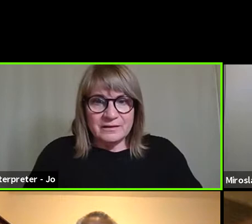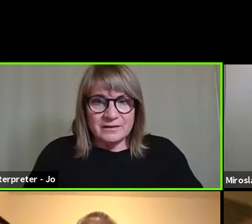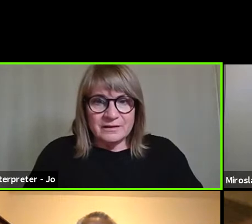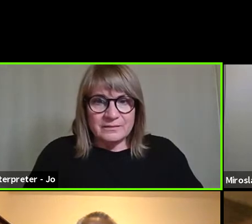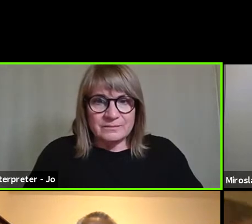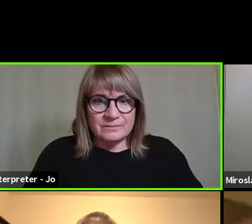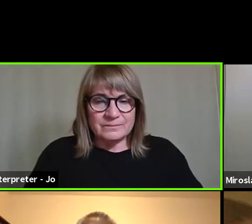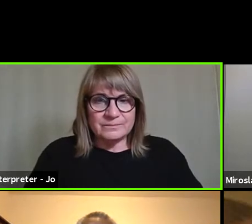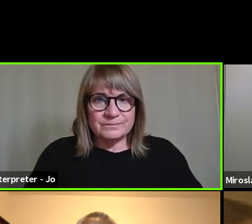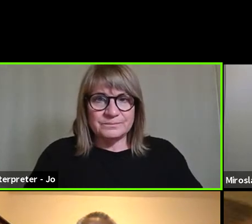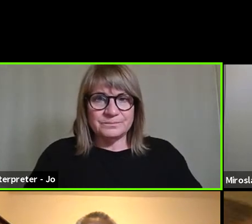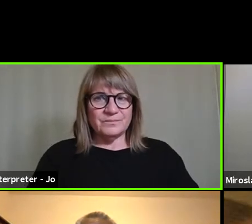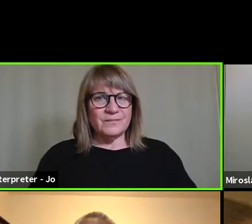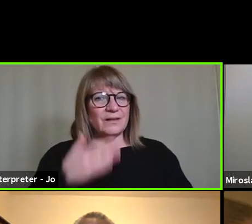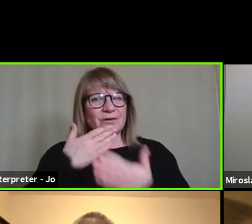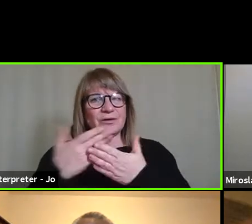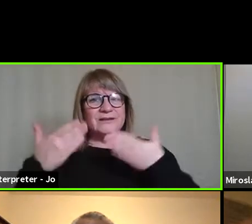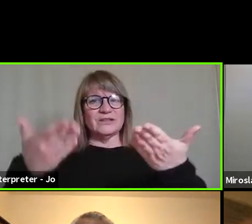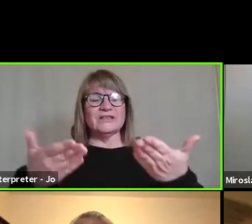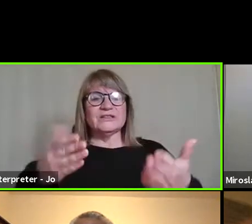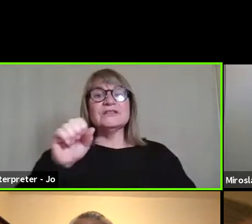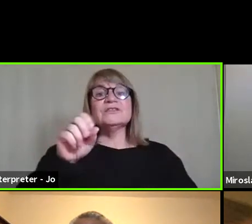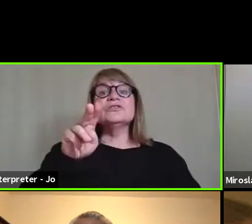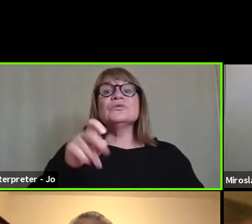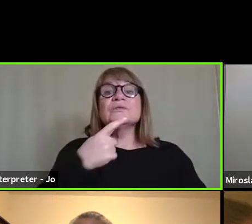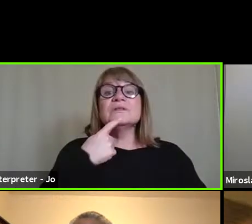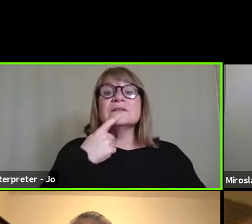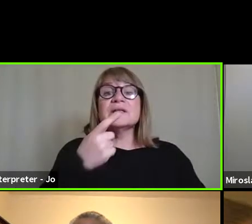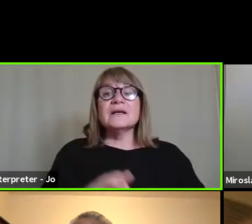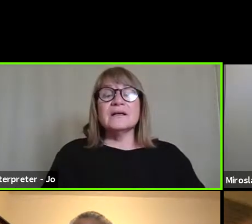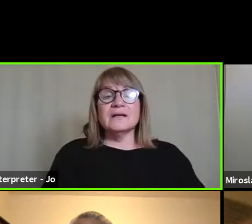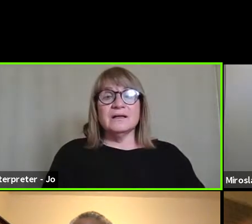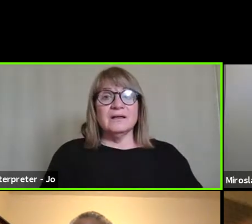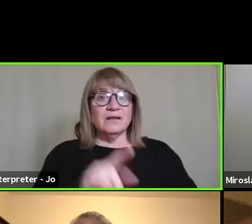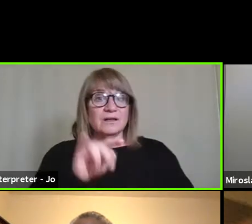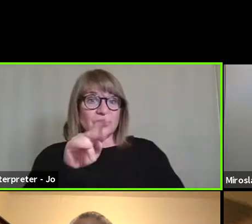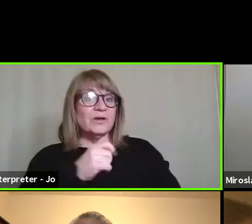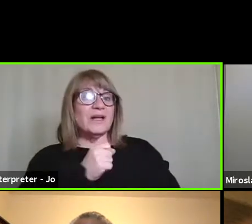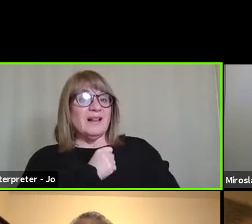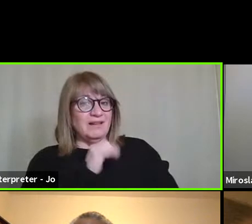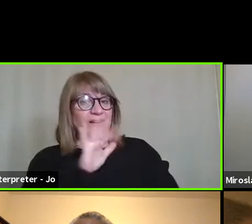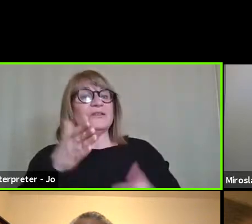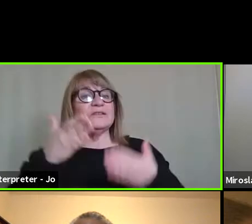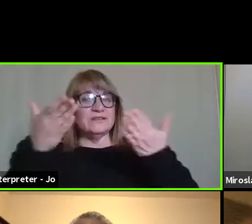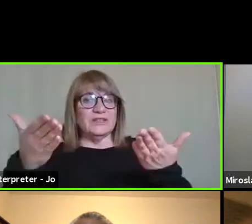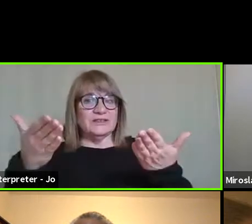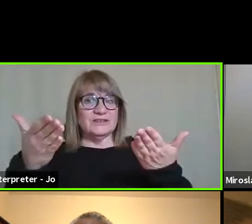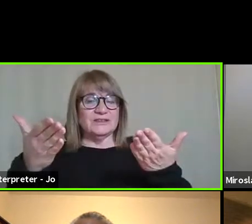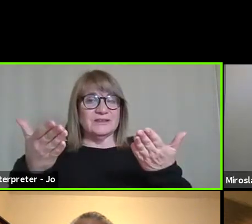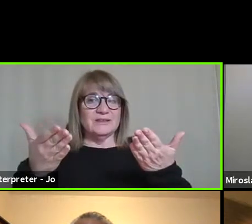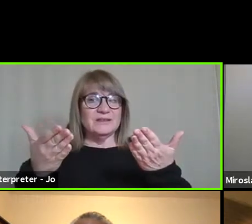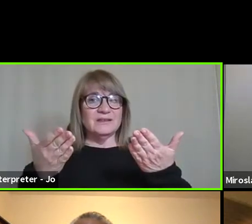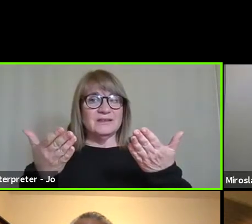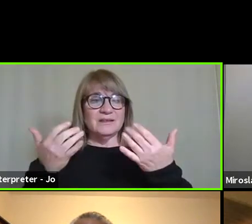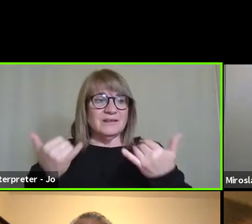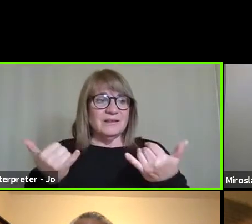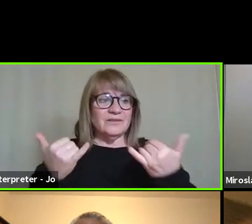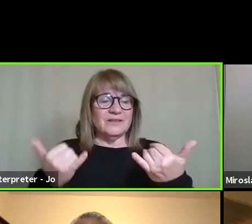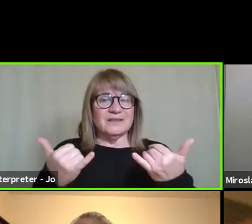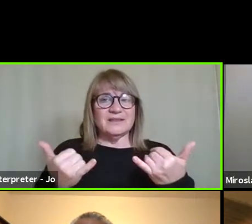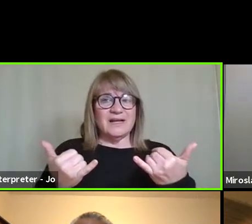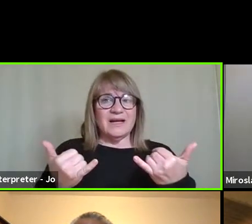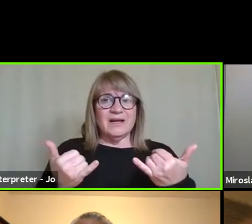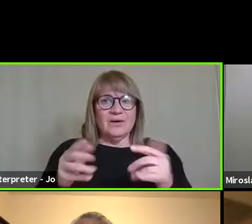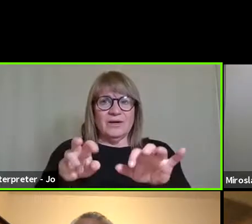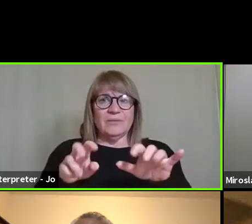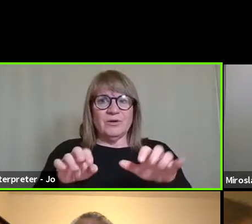i love those suggestions yeah i'm sorry sue tell me a little suggestions about even now when i go to write about eugenics i